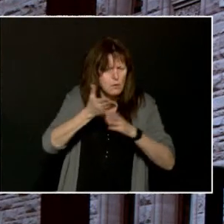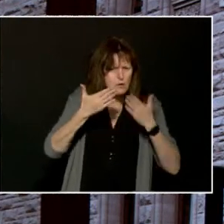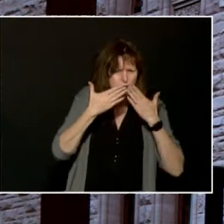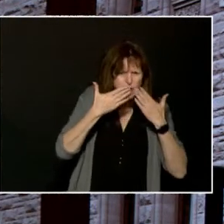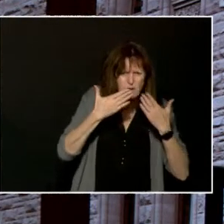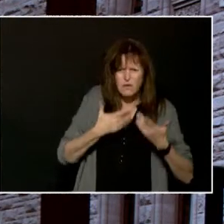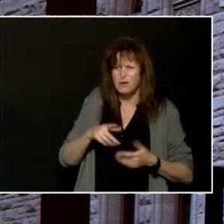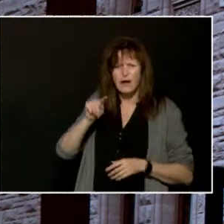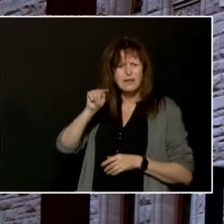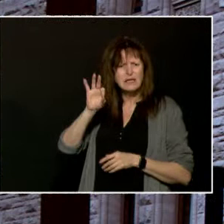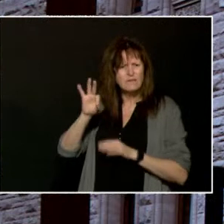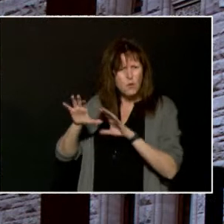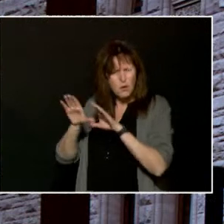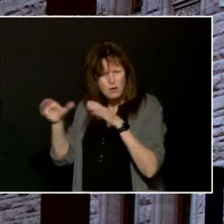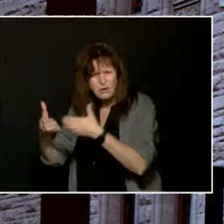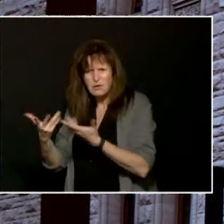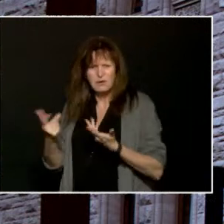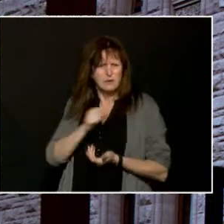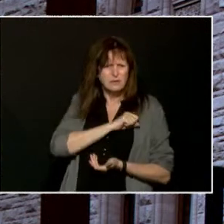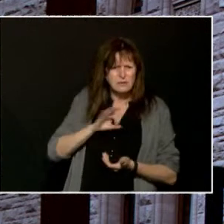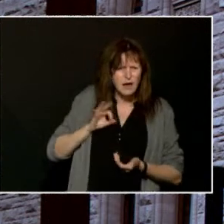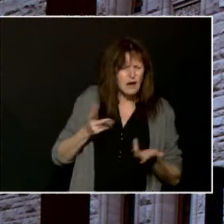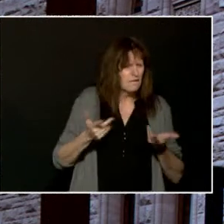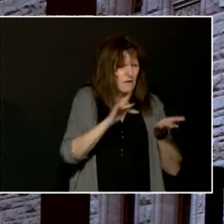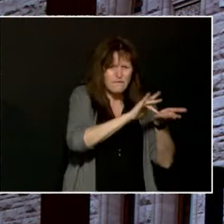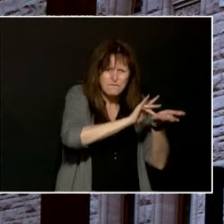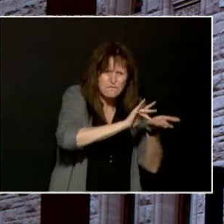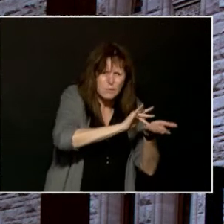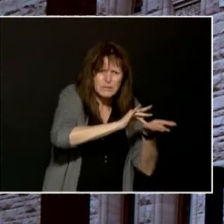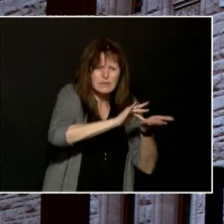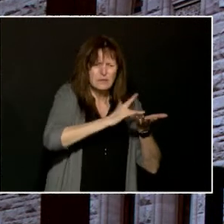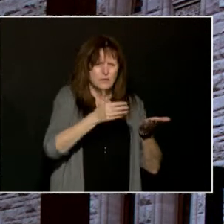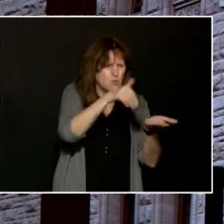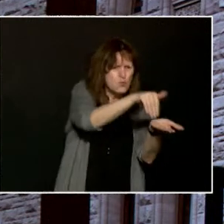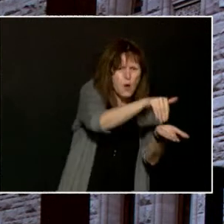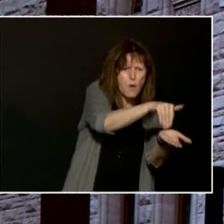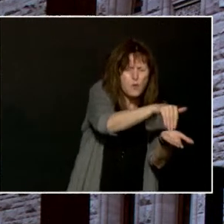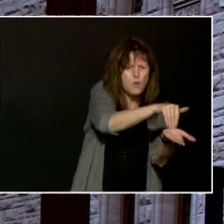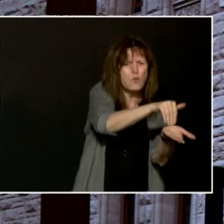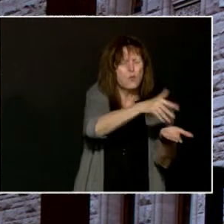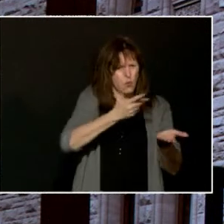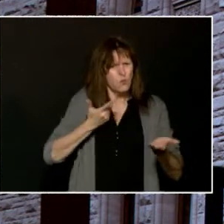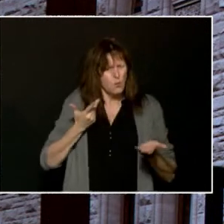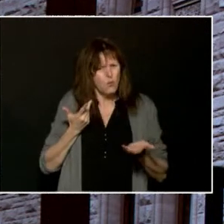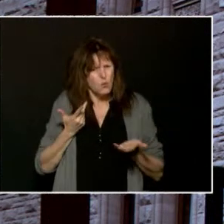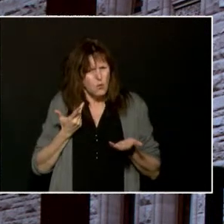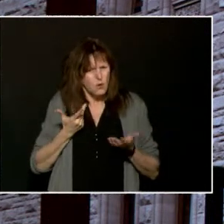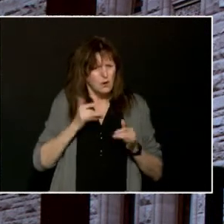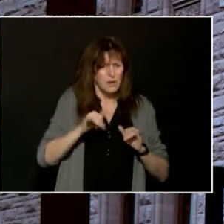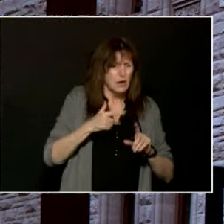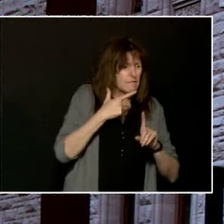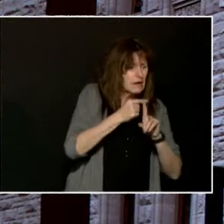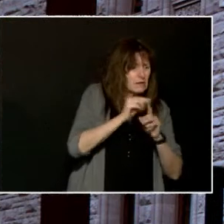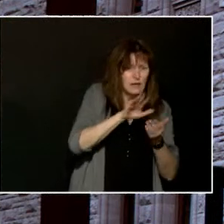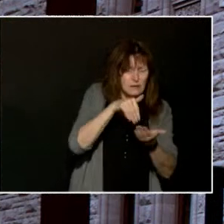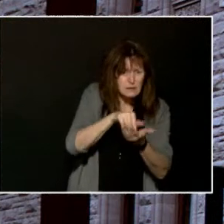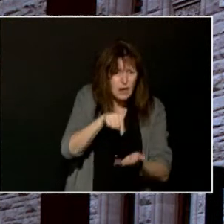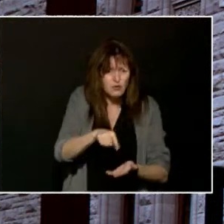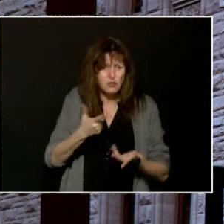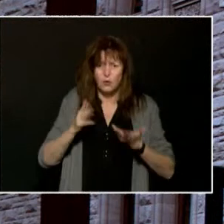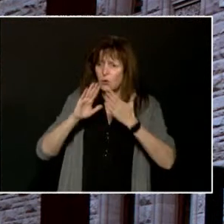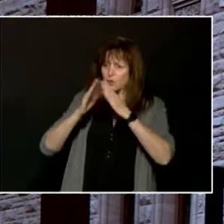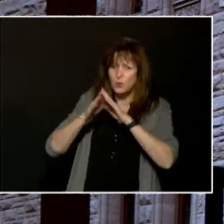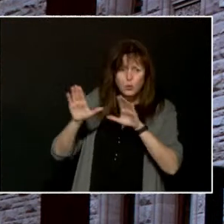to the staff, to the pharmacies, to the primary care physicians, to the mass vaccination centers, to the community groups, to the workplace